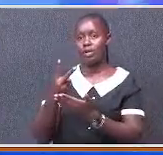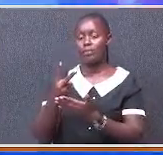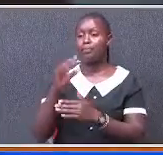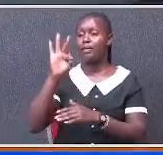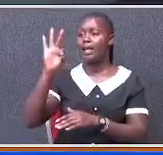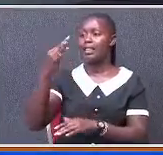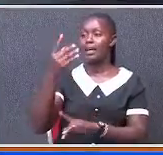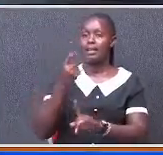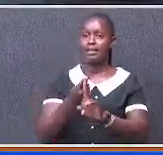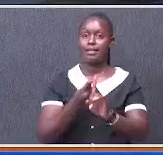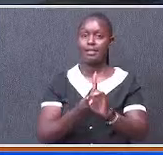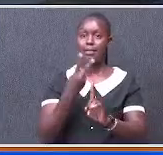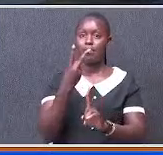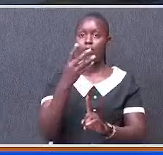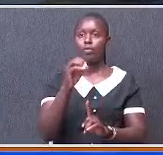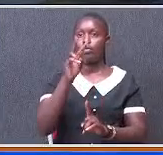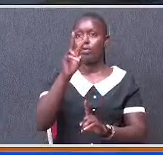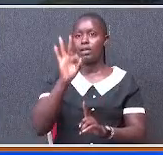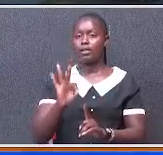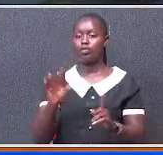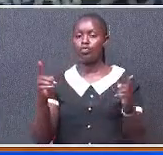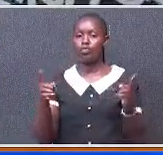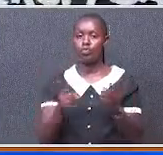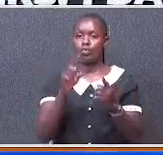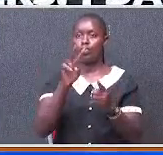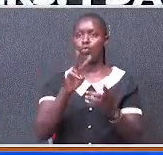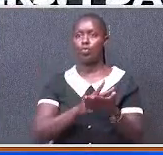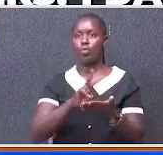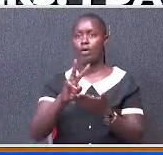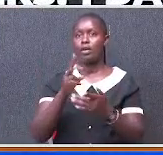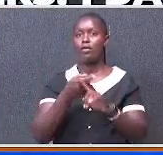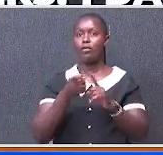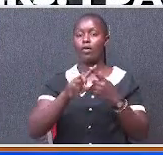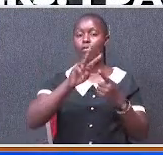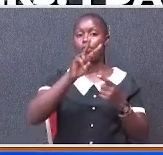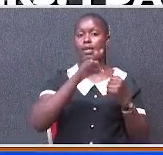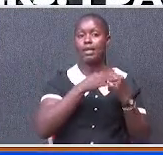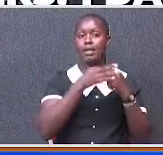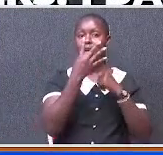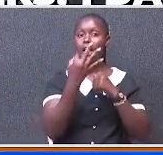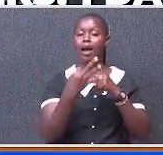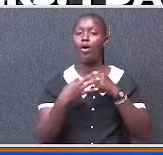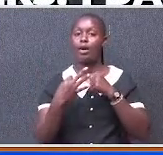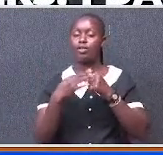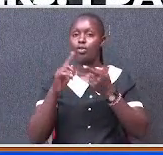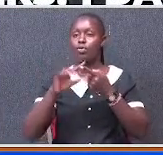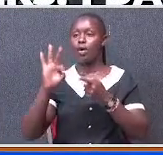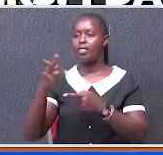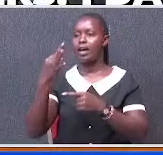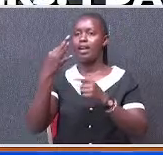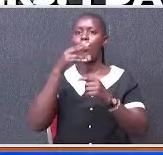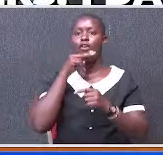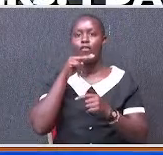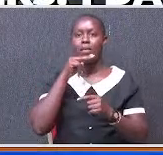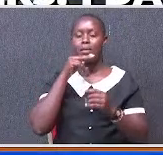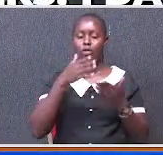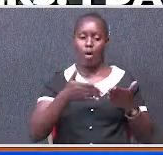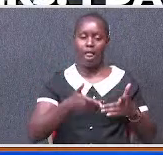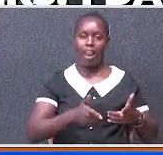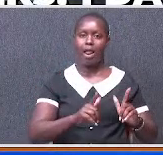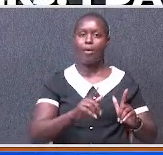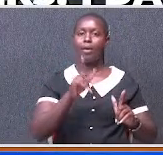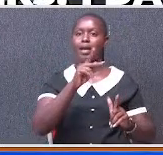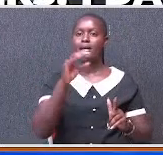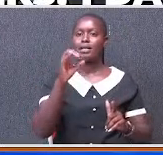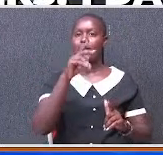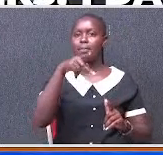of 2023 will be short by 2 weeks, running from 28th of August to 3rd November to pave way for KCPE on